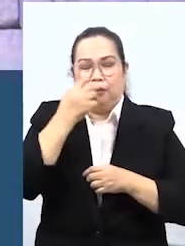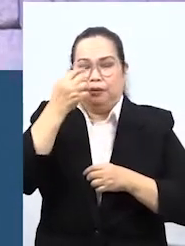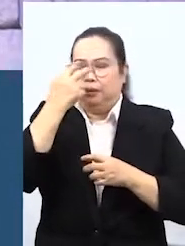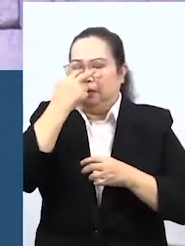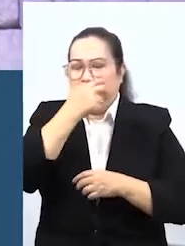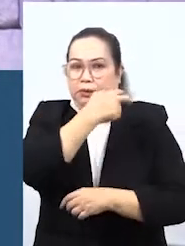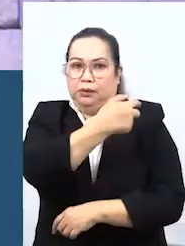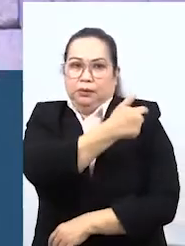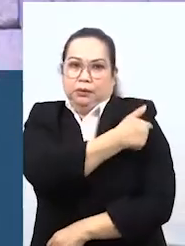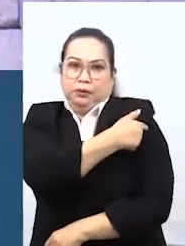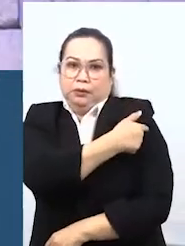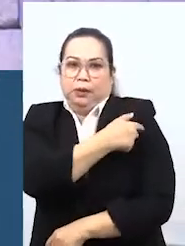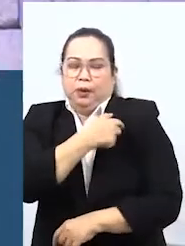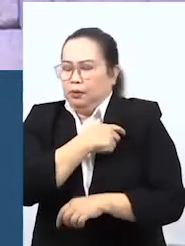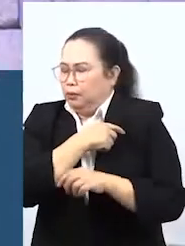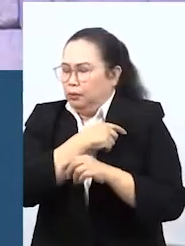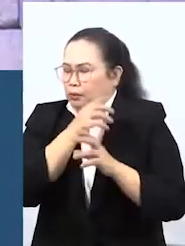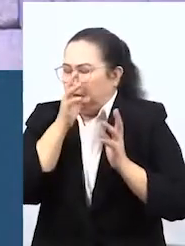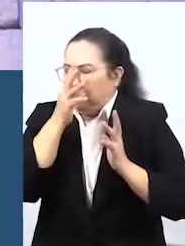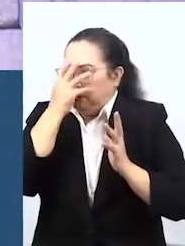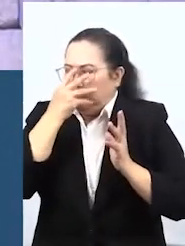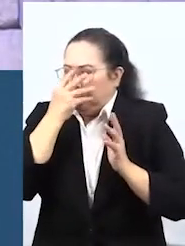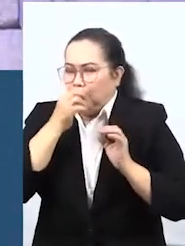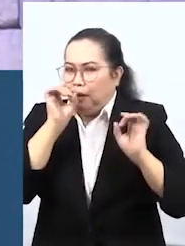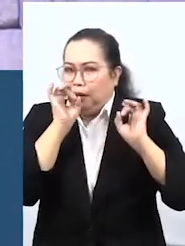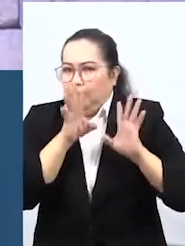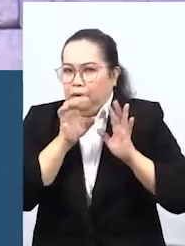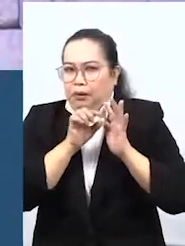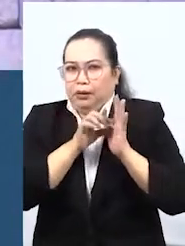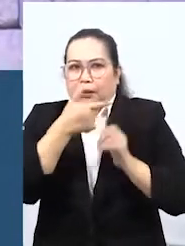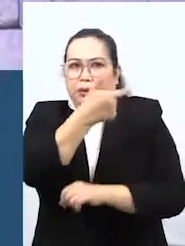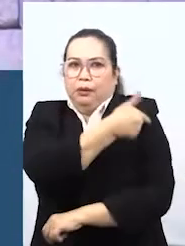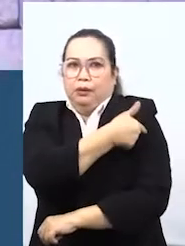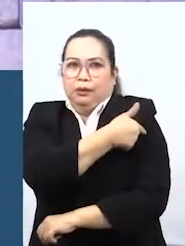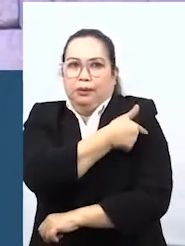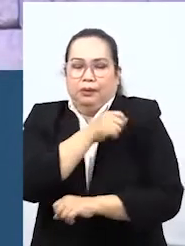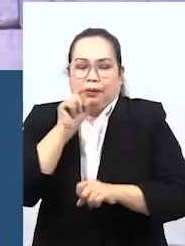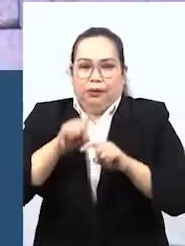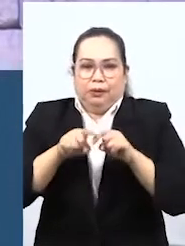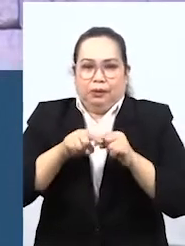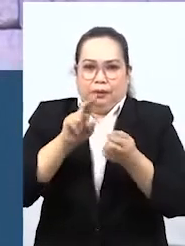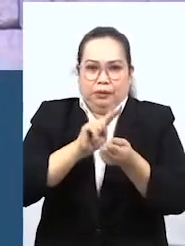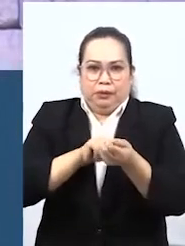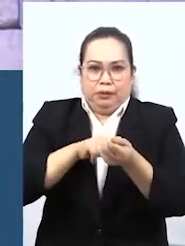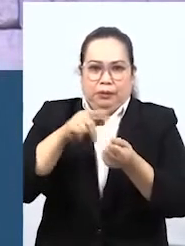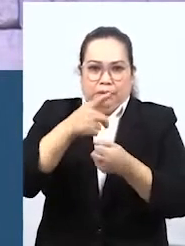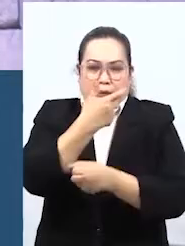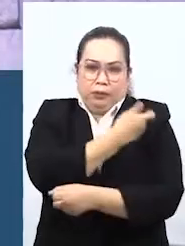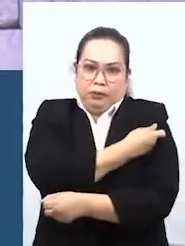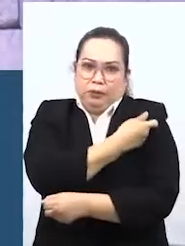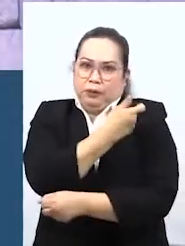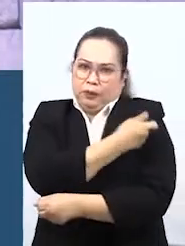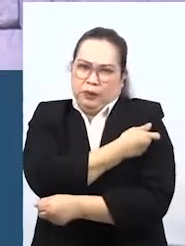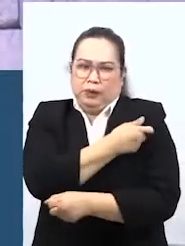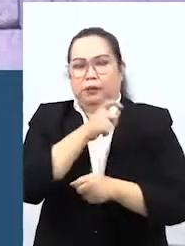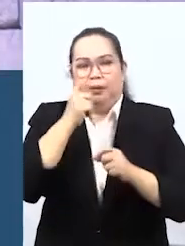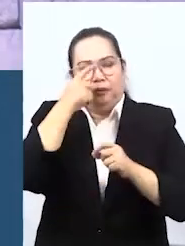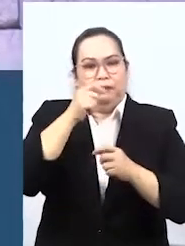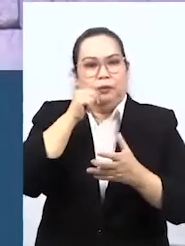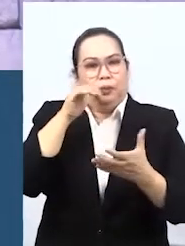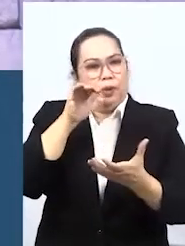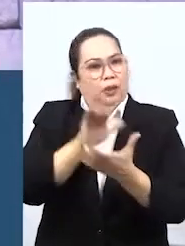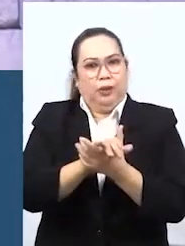nagpabakuna Ako talagang hinihimatay ho ako but we cannot afford to go to the nurse everyday and do the injection for my